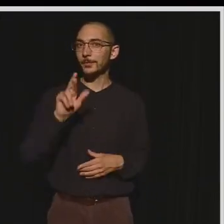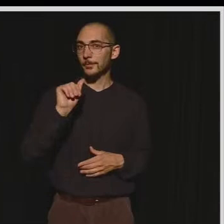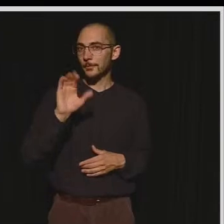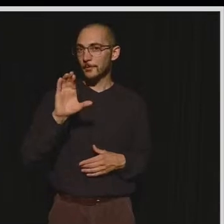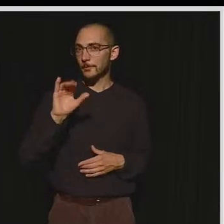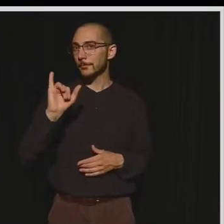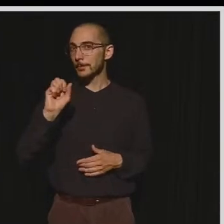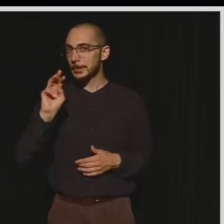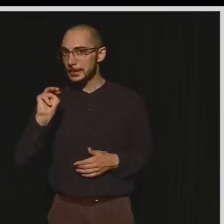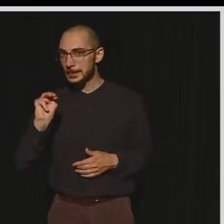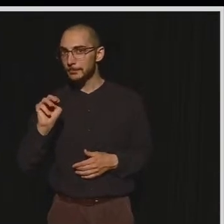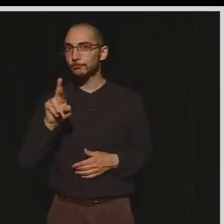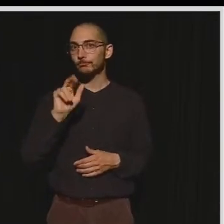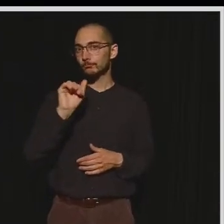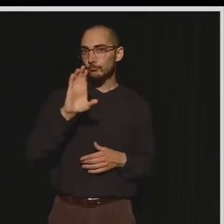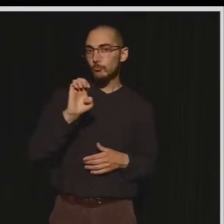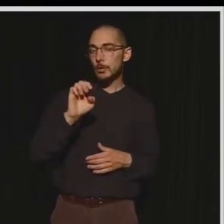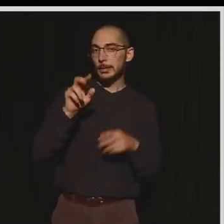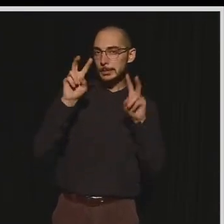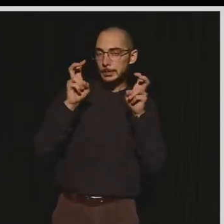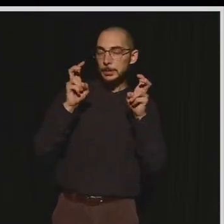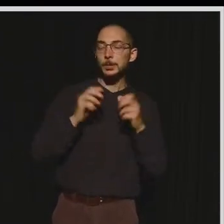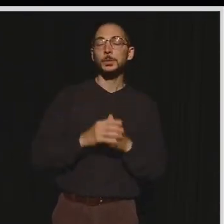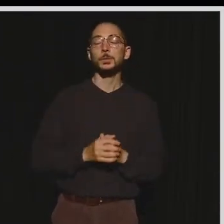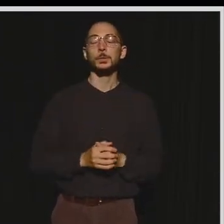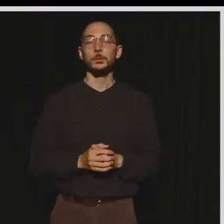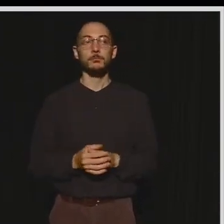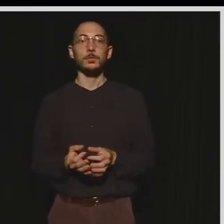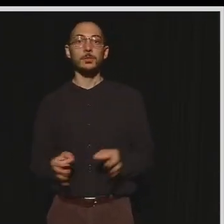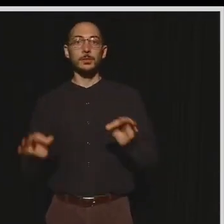I think it's important around like naming race